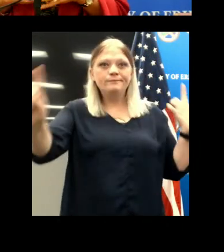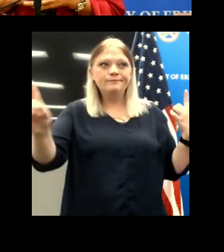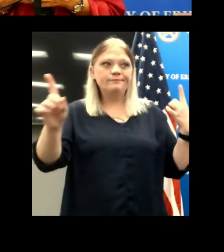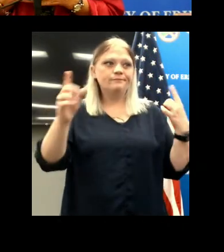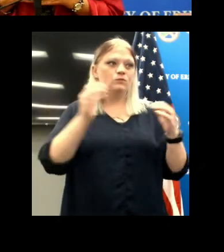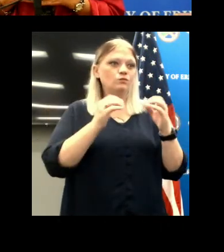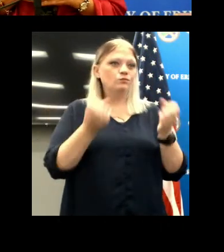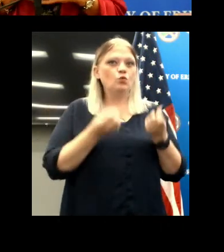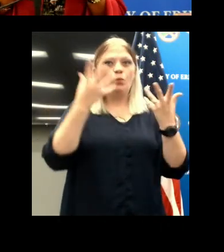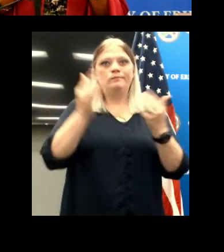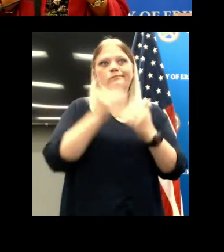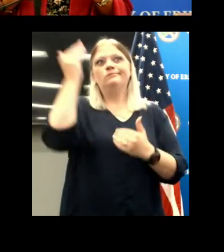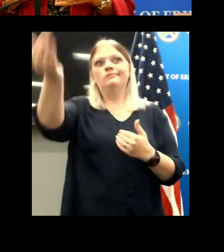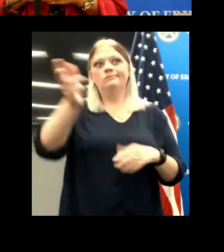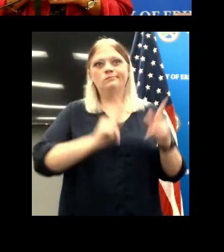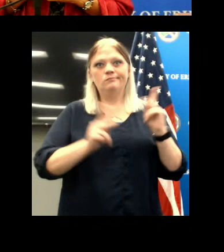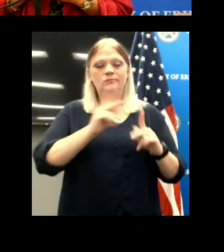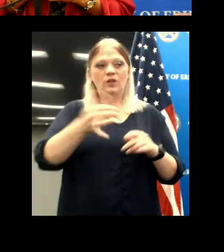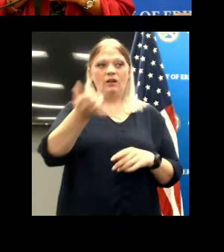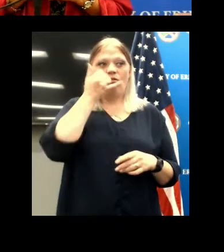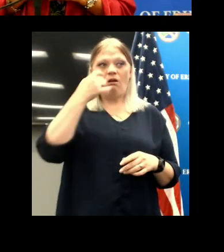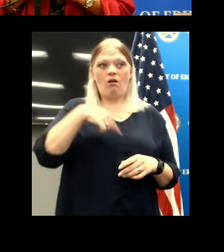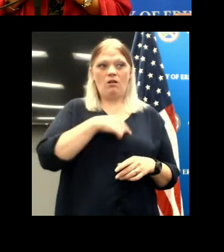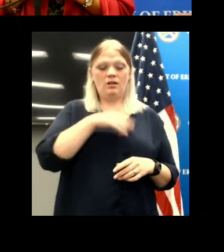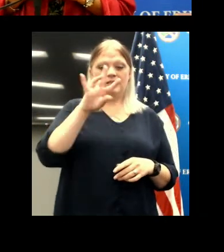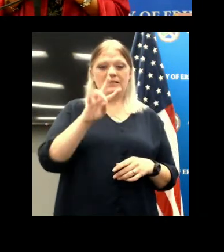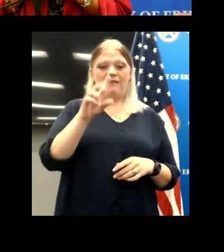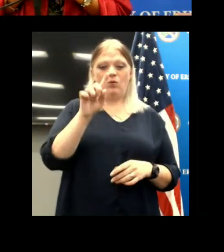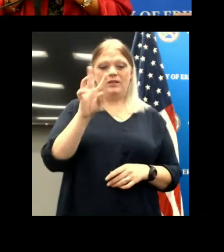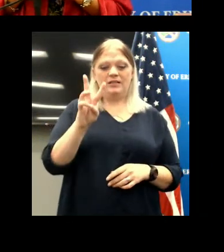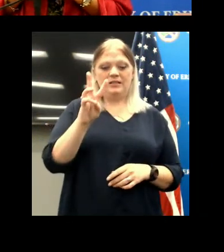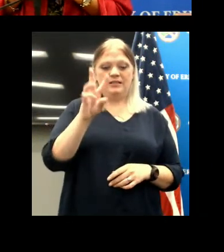having too many people, you can call us at